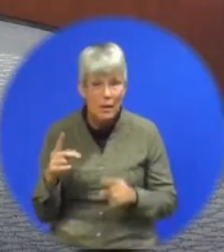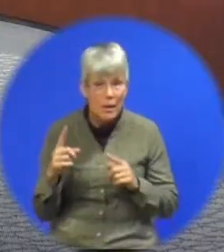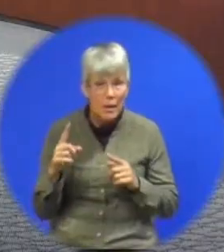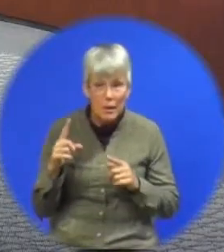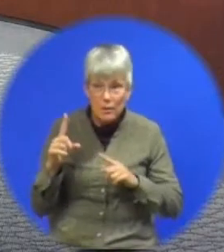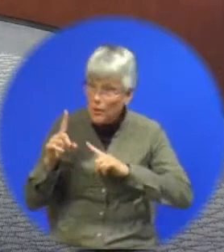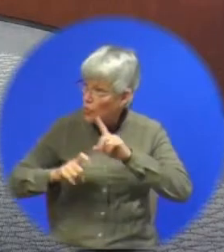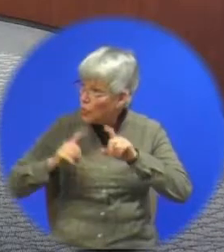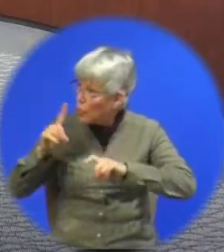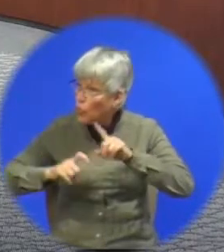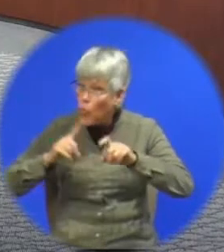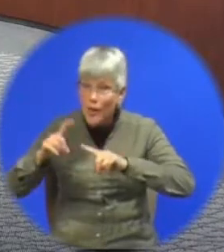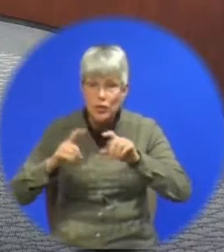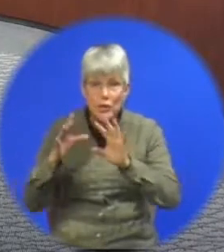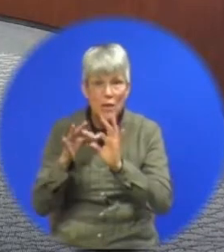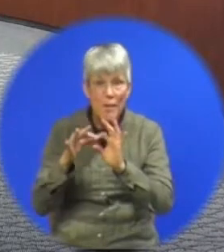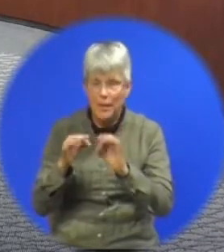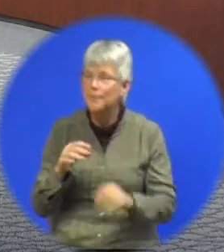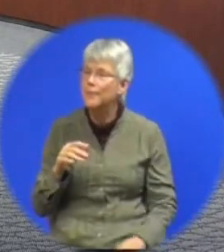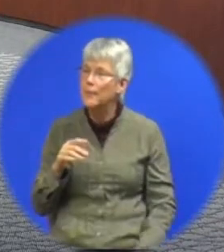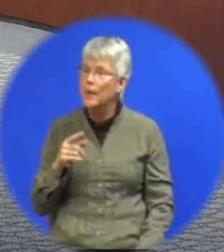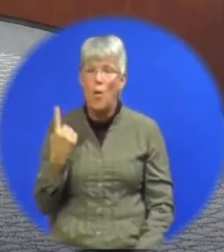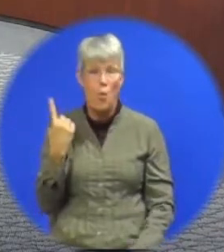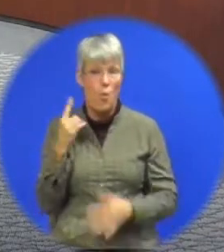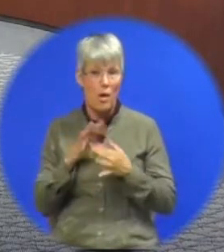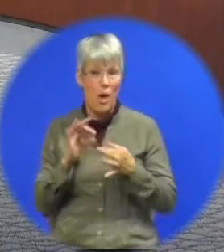any comments? Just a comment that we're